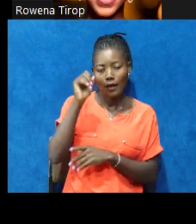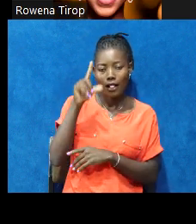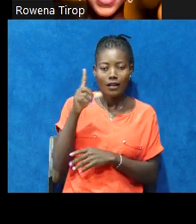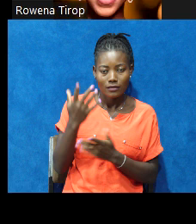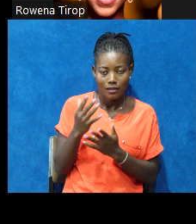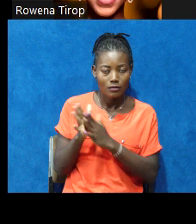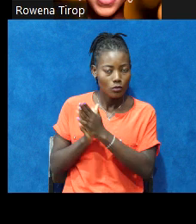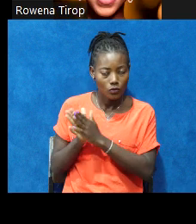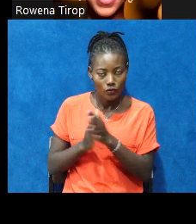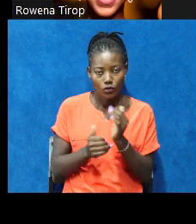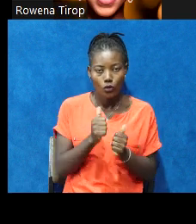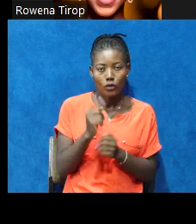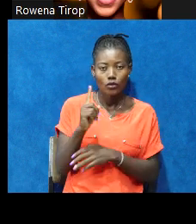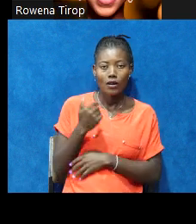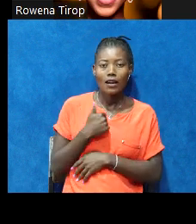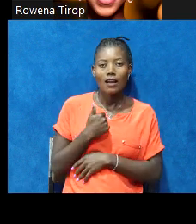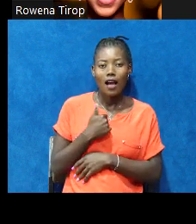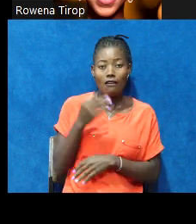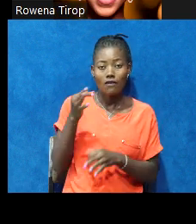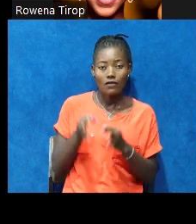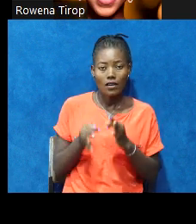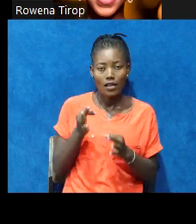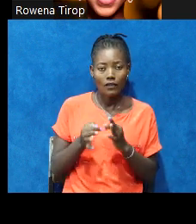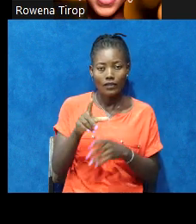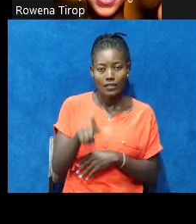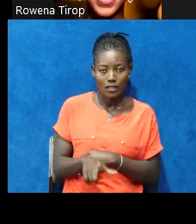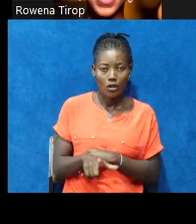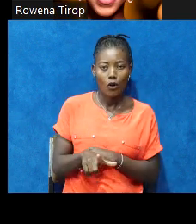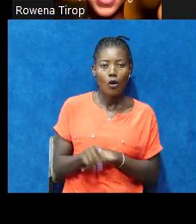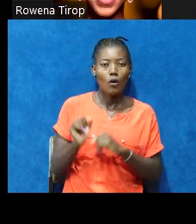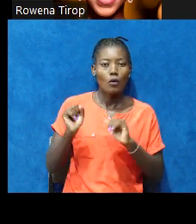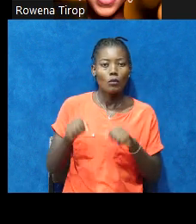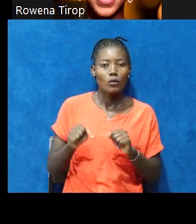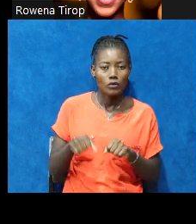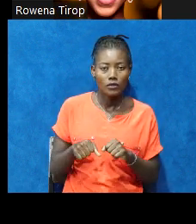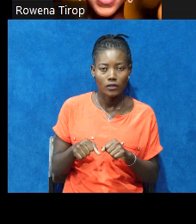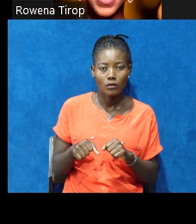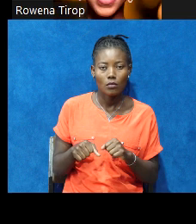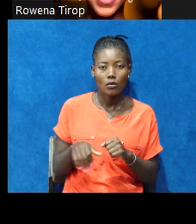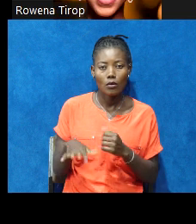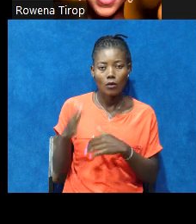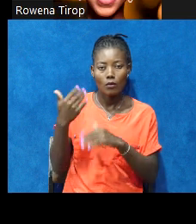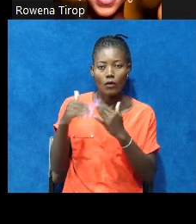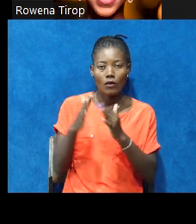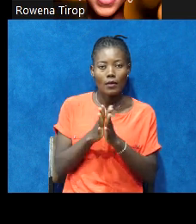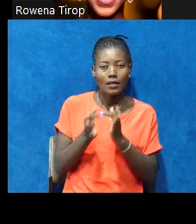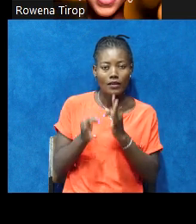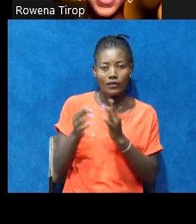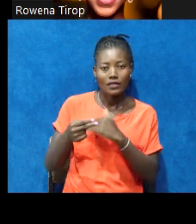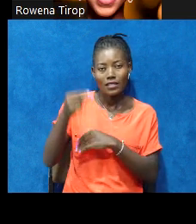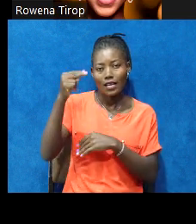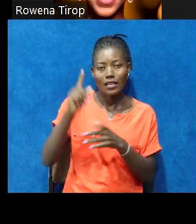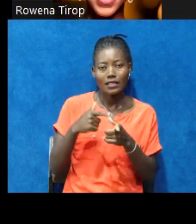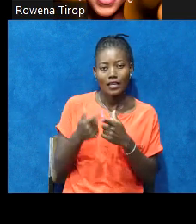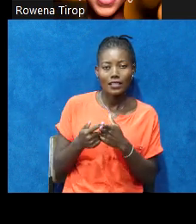alertness, motivation that one has. So if it's low, it can be detrimental to performance. And if it's too high, it can